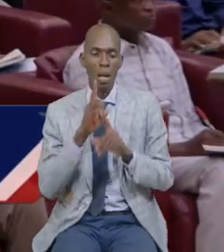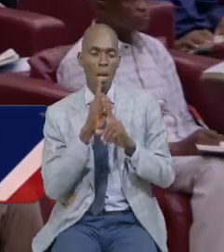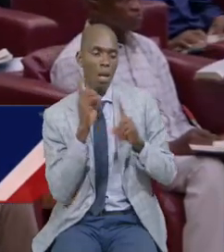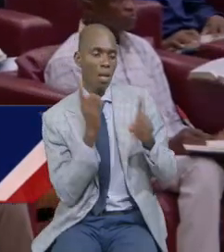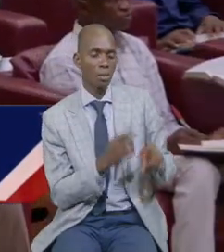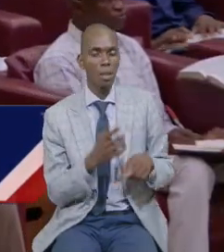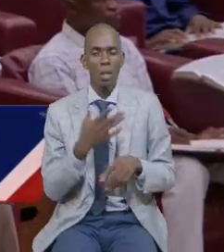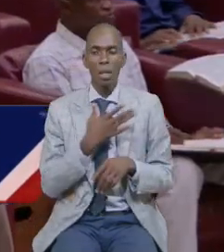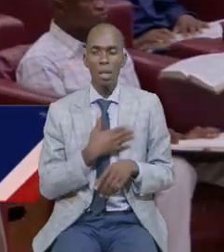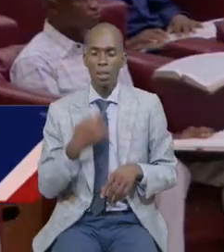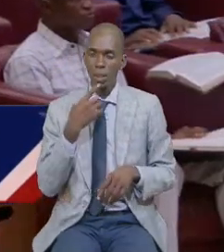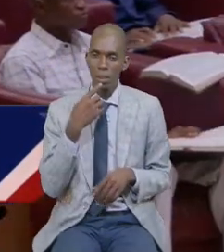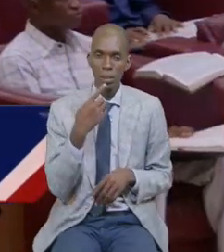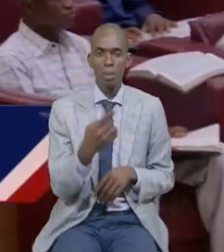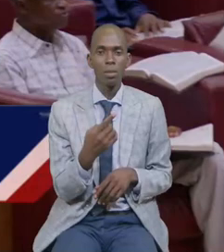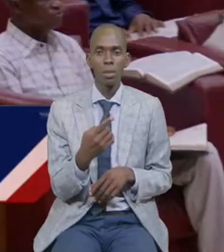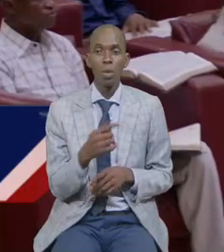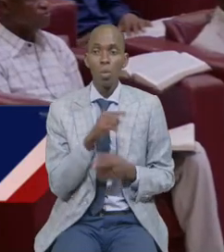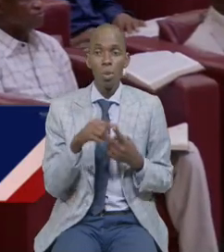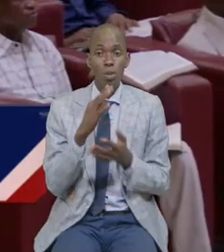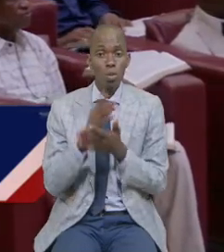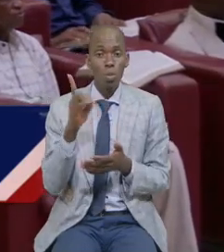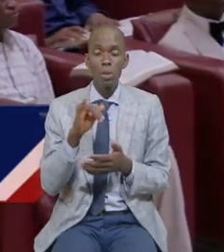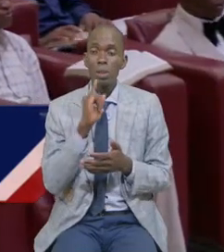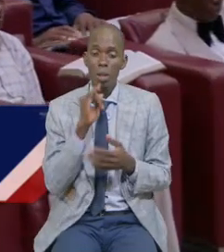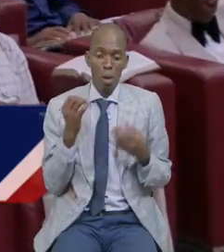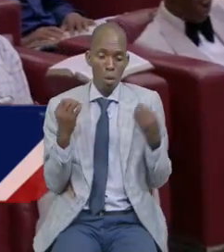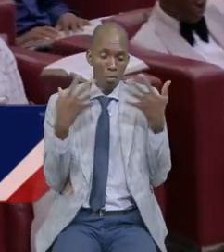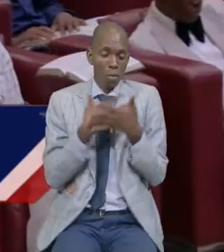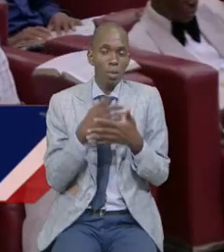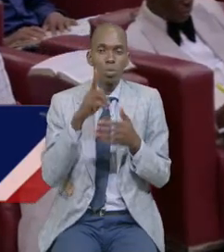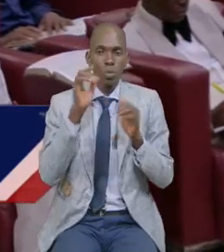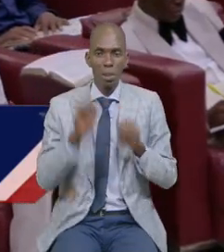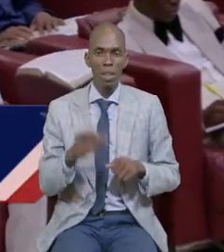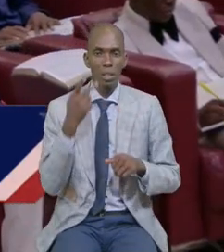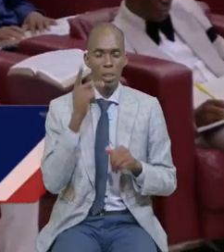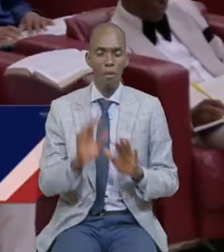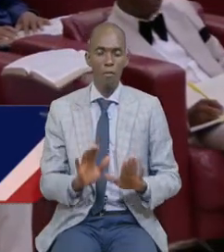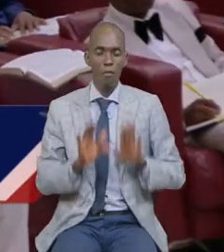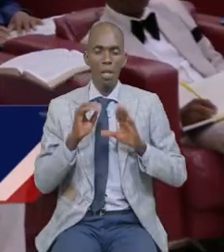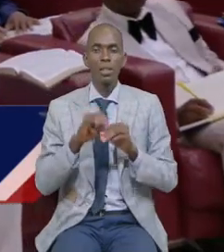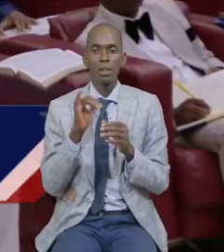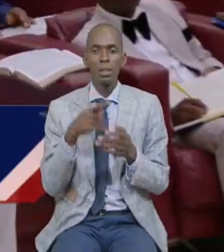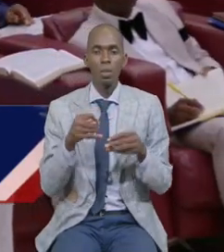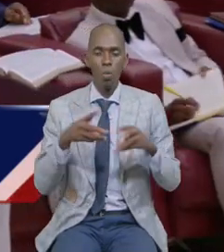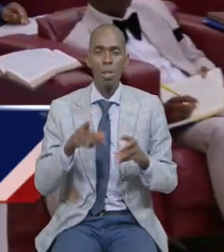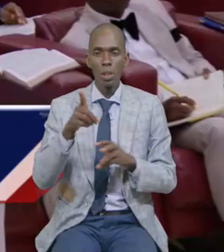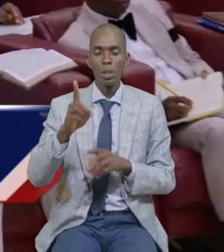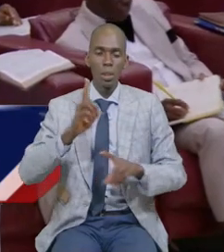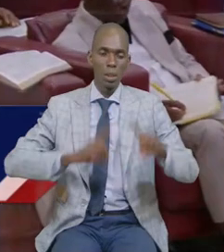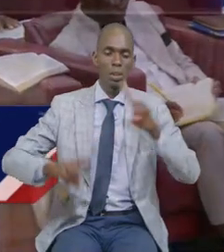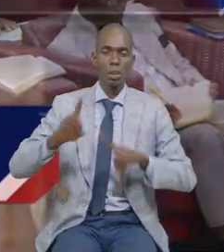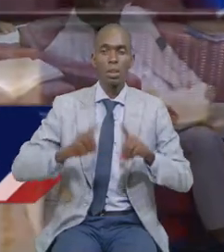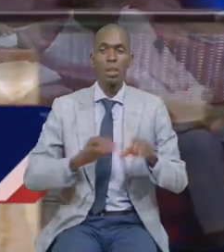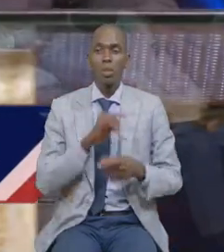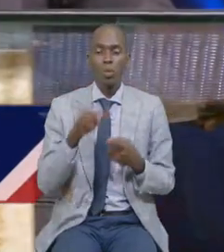and said, when somebody is afraid, you can see fear in that, in their tone. When somebody is timid, you